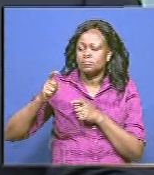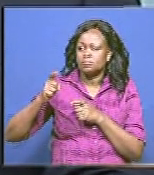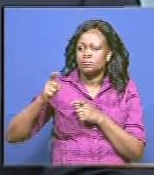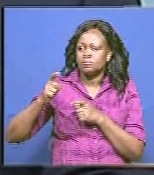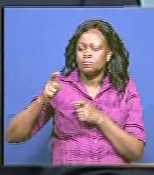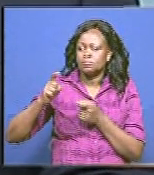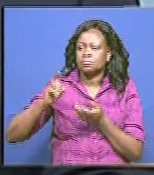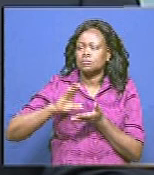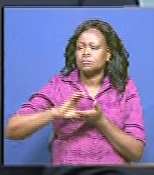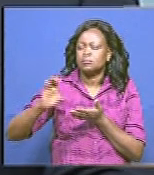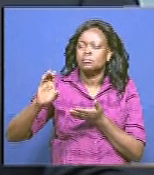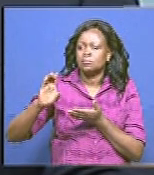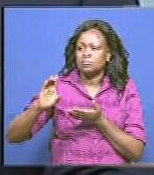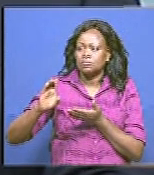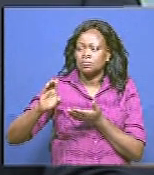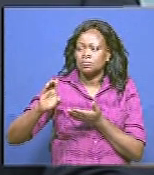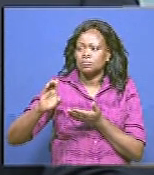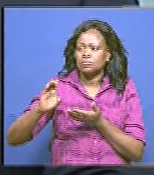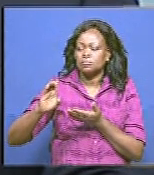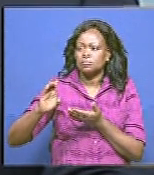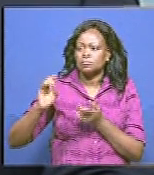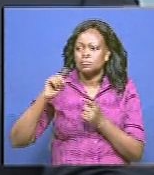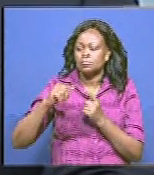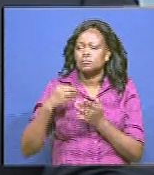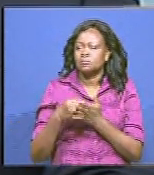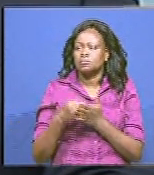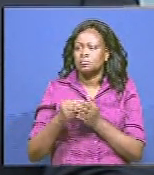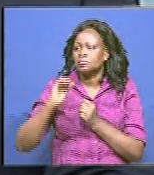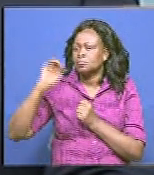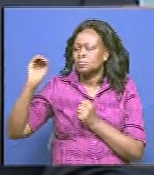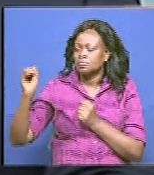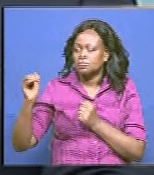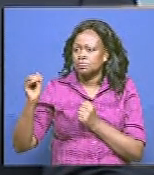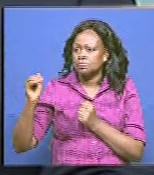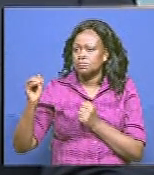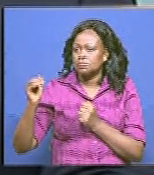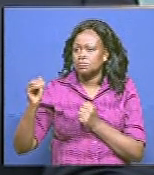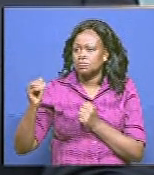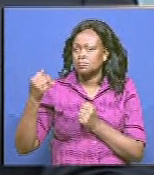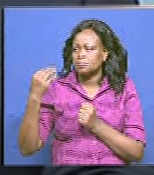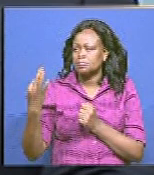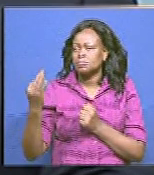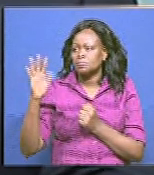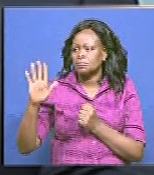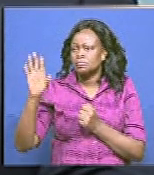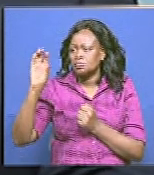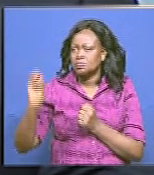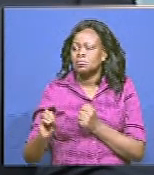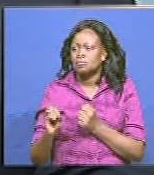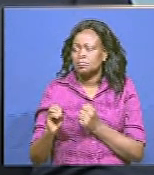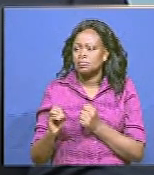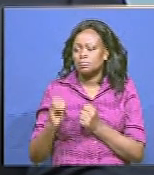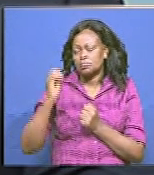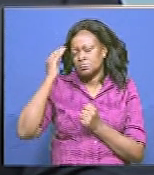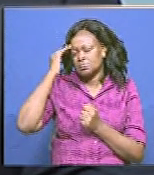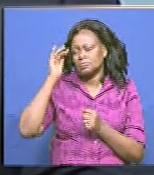allocation of division of revenue to counties by that 35%. And I know